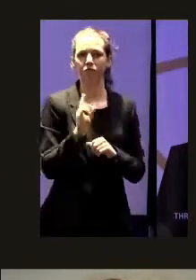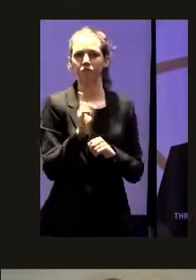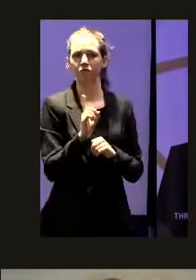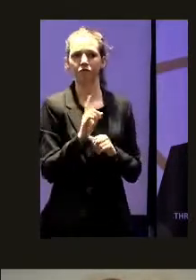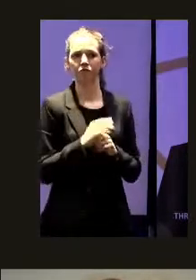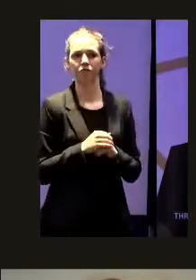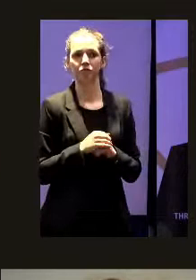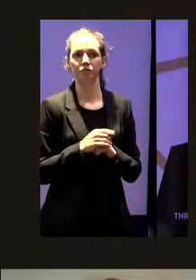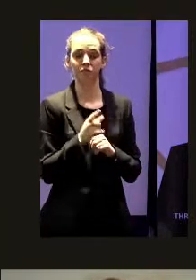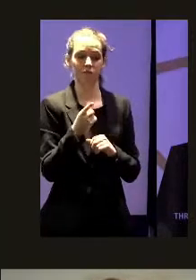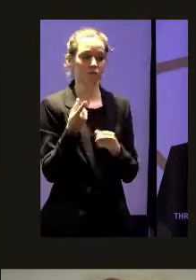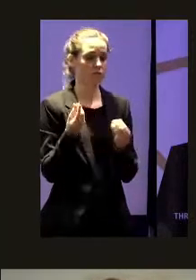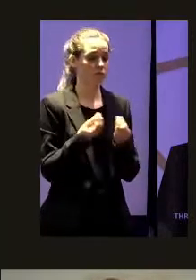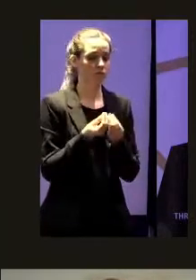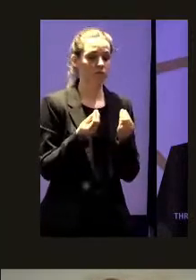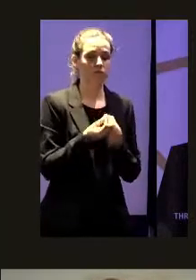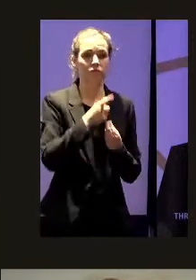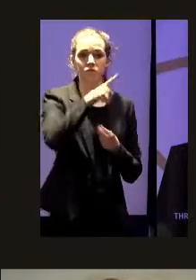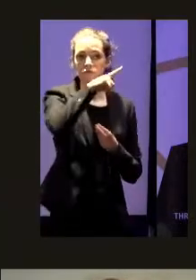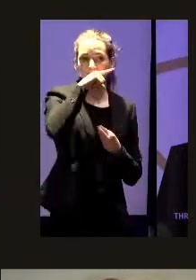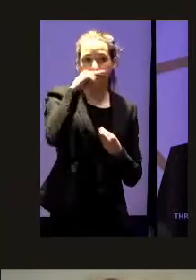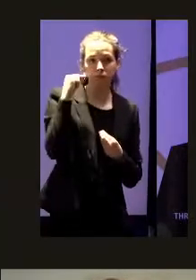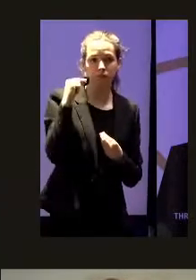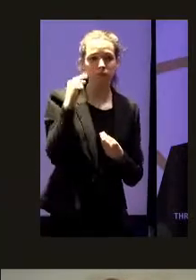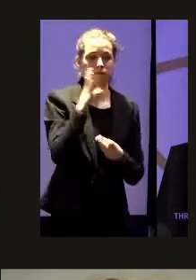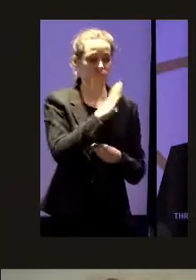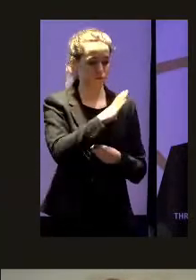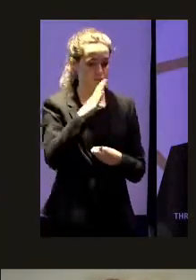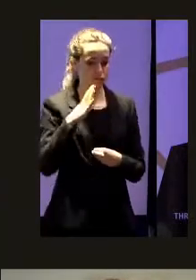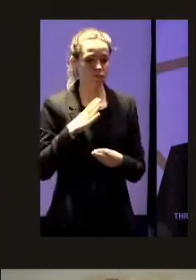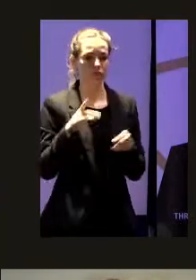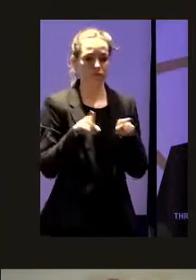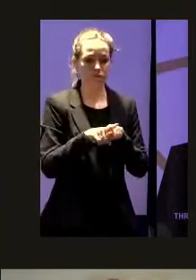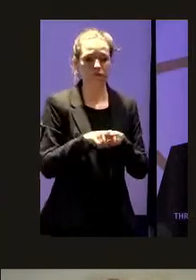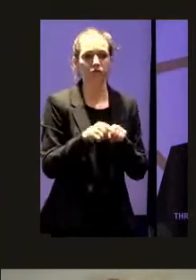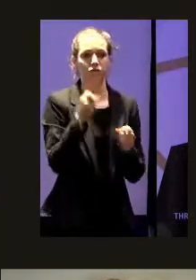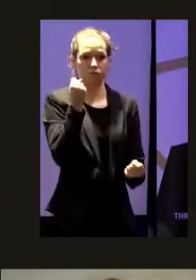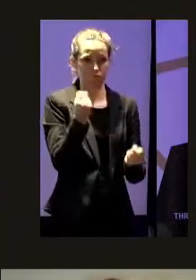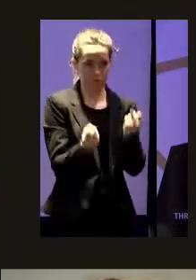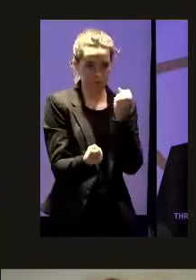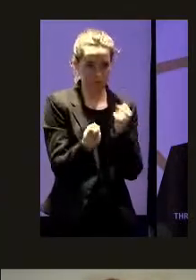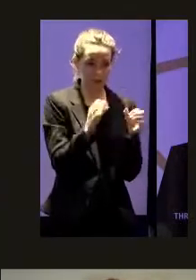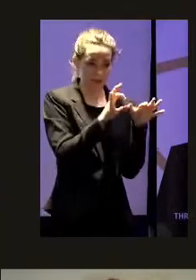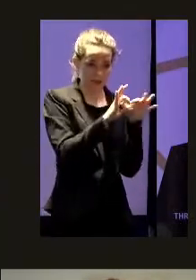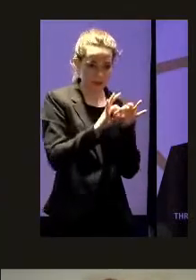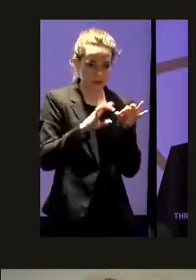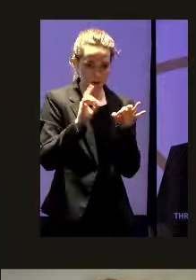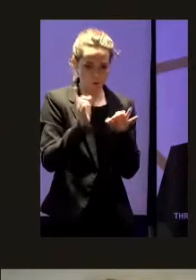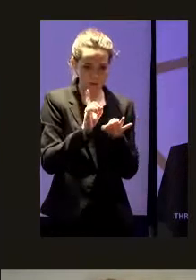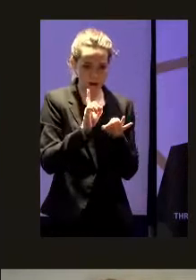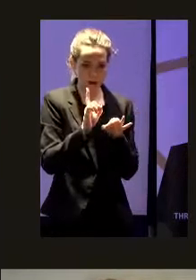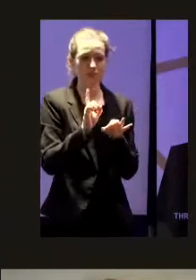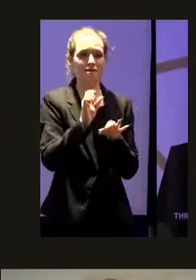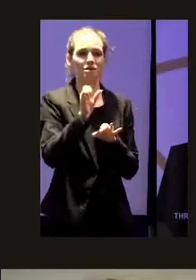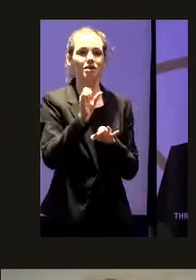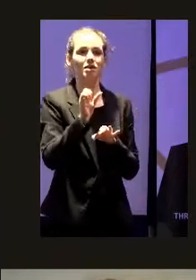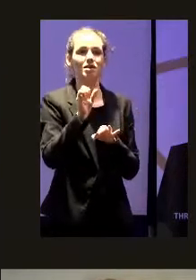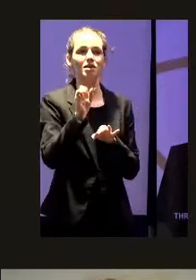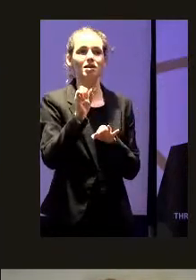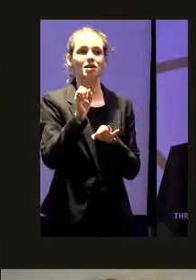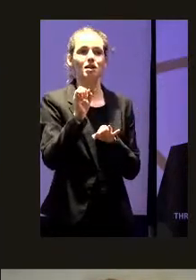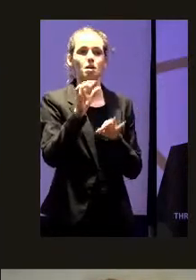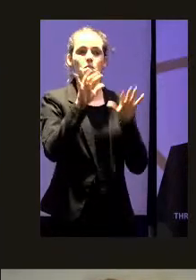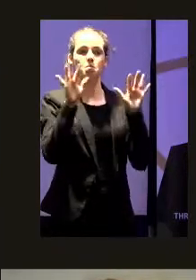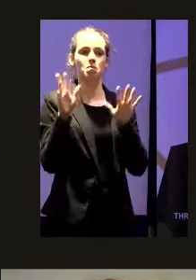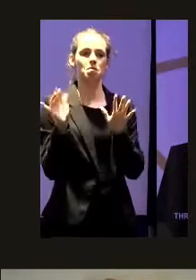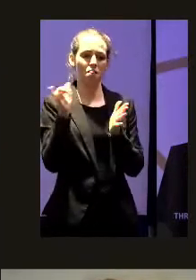that fall within council's jurisdiction are names of settlement, meaning that all settlement